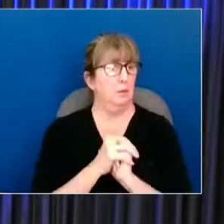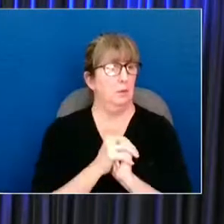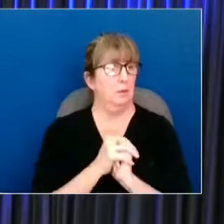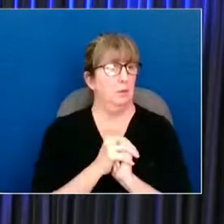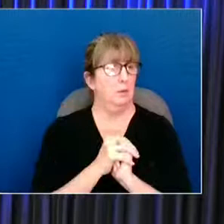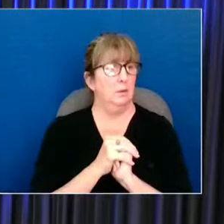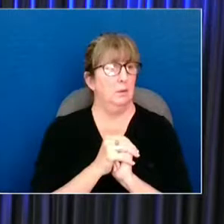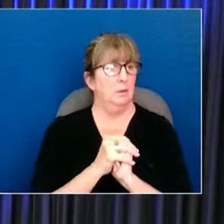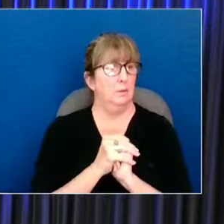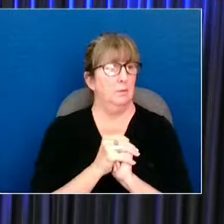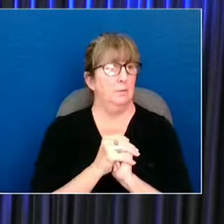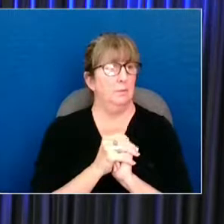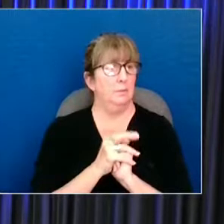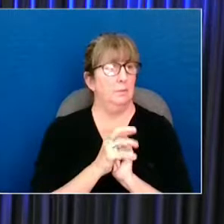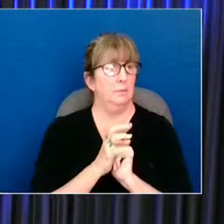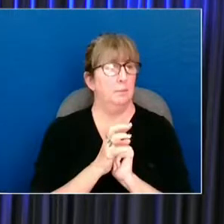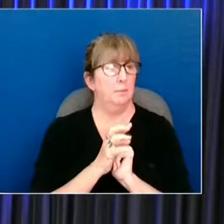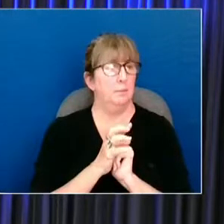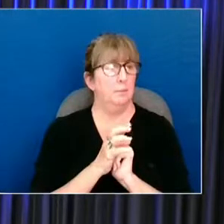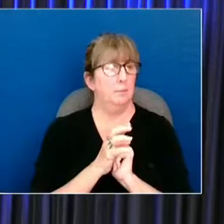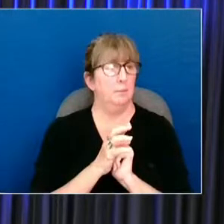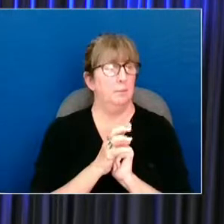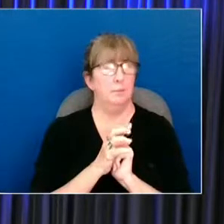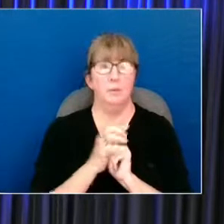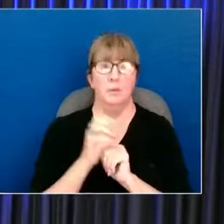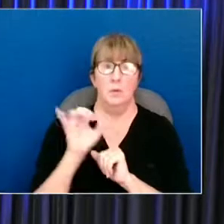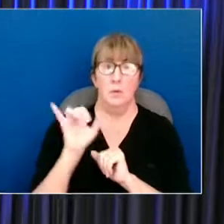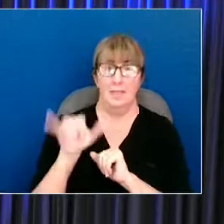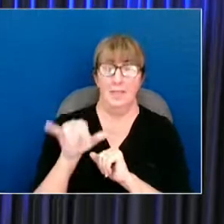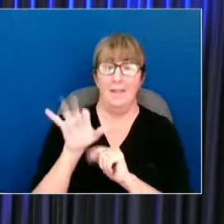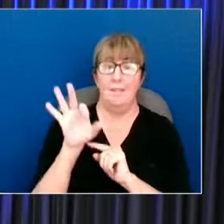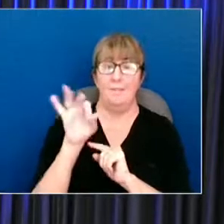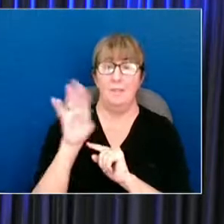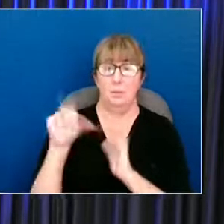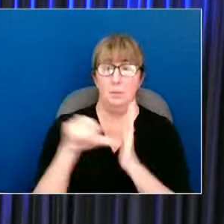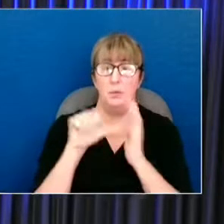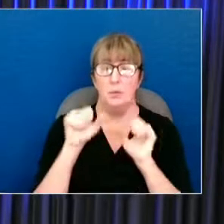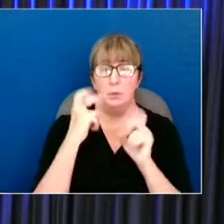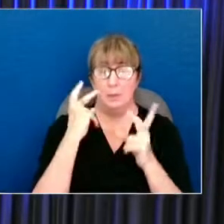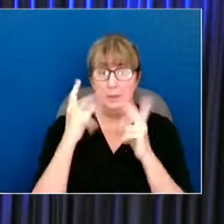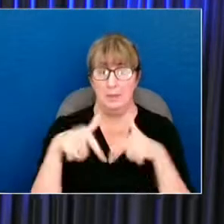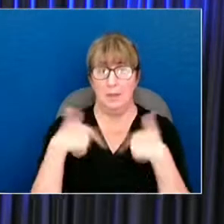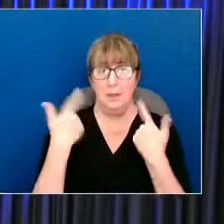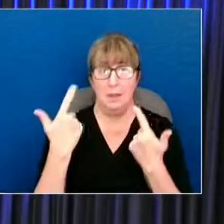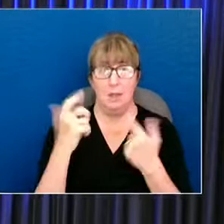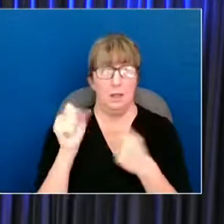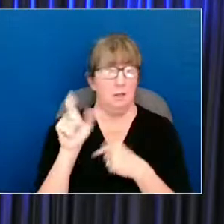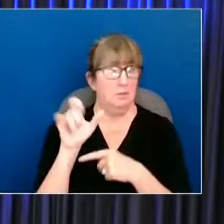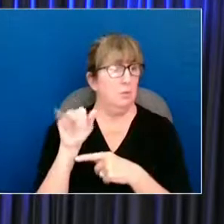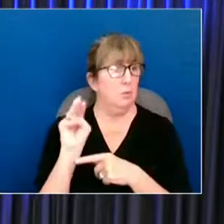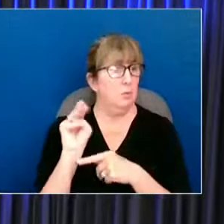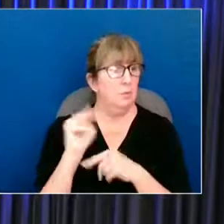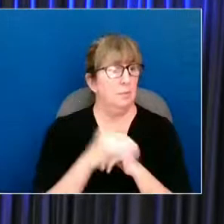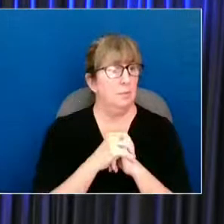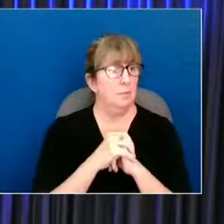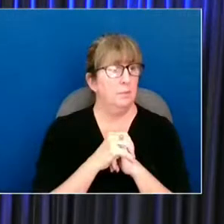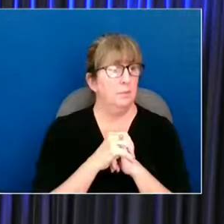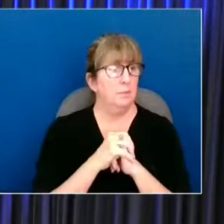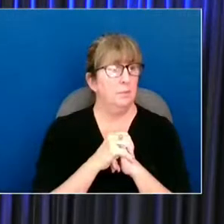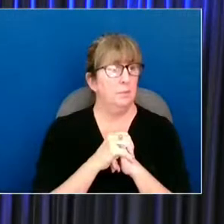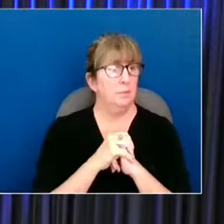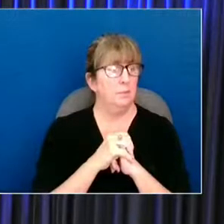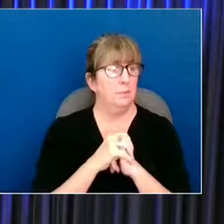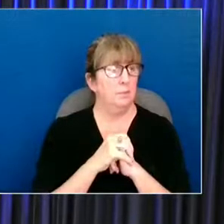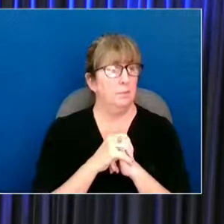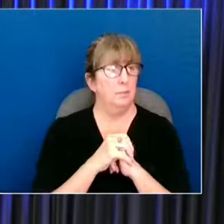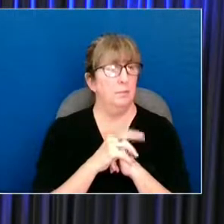And within that Facebook page, you'll be able to see that we have a live stream going to the City of NTT